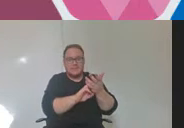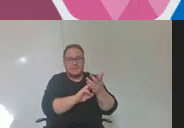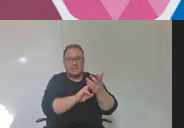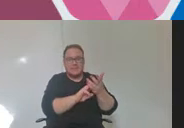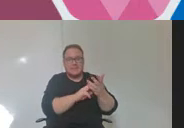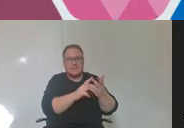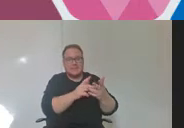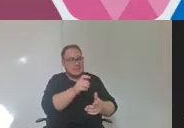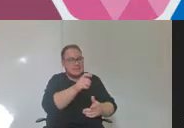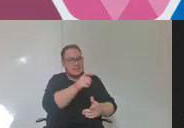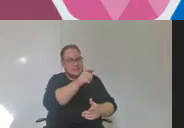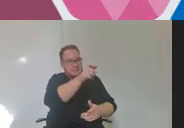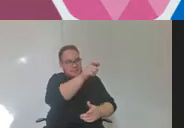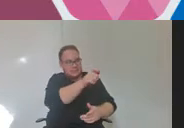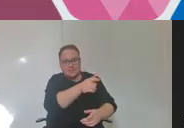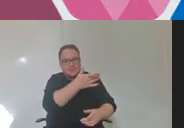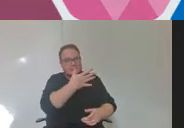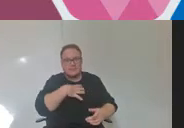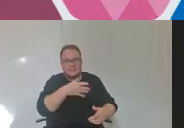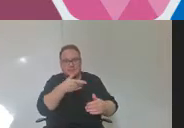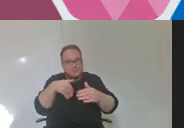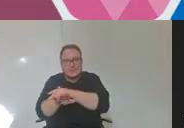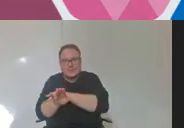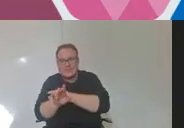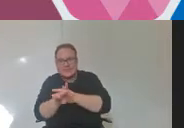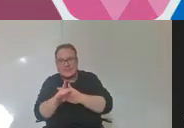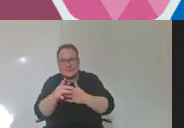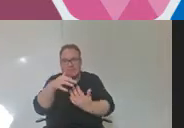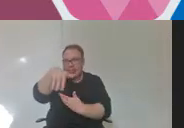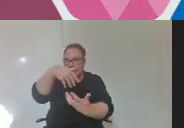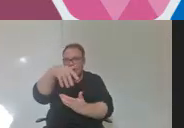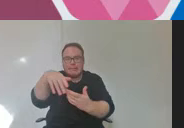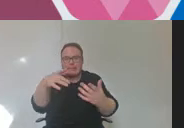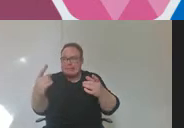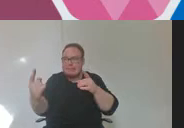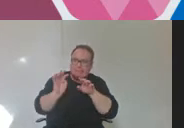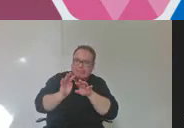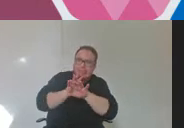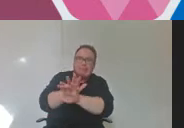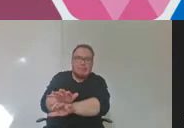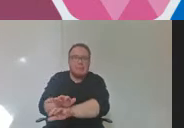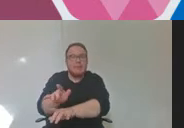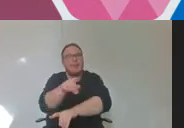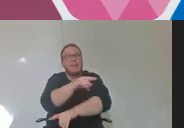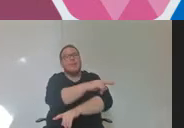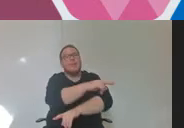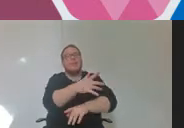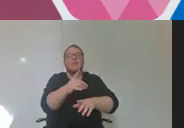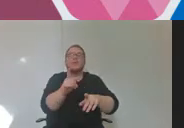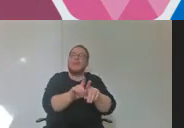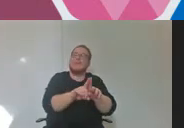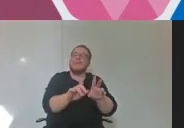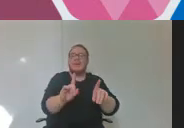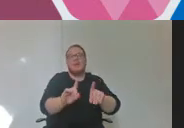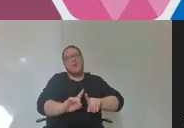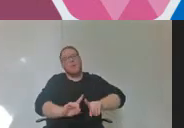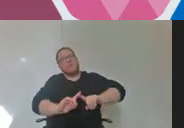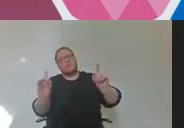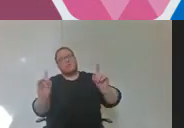That's the basics of it, and it's a real alternative to patients going